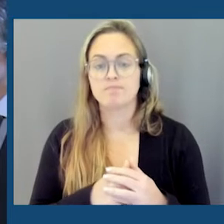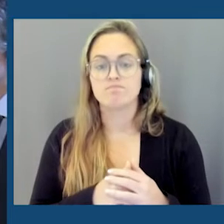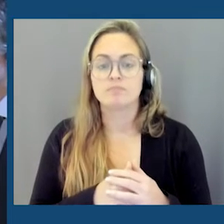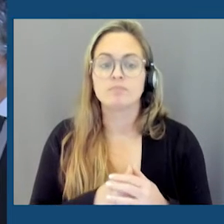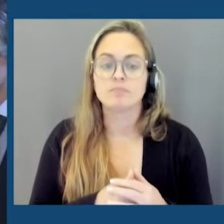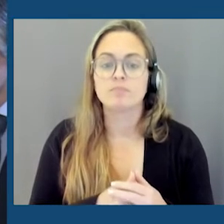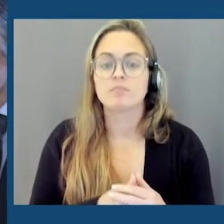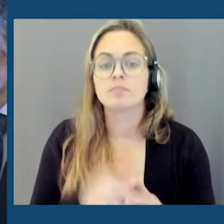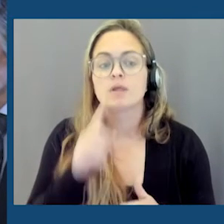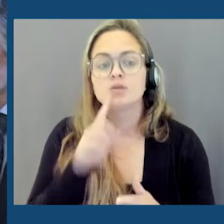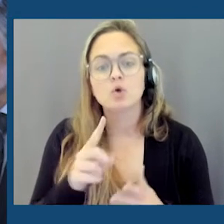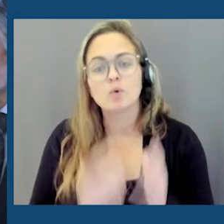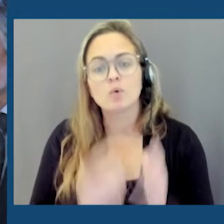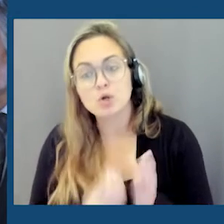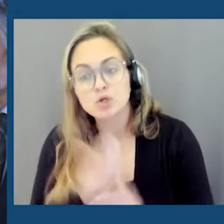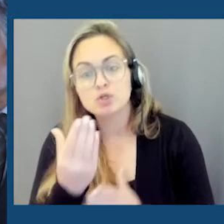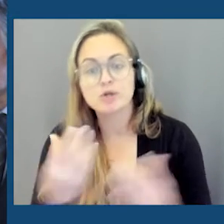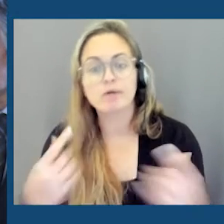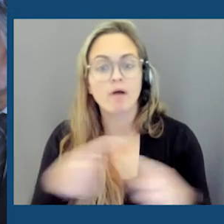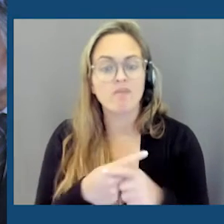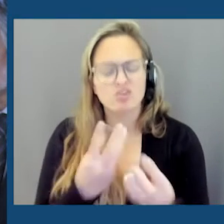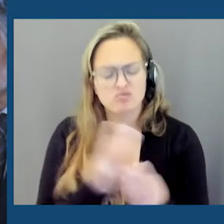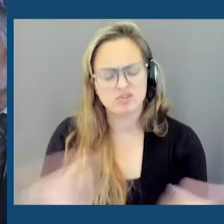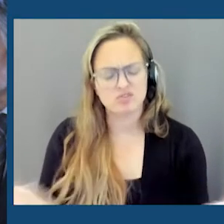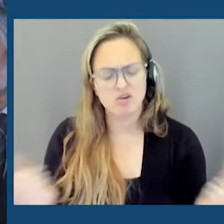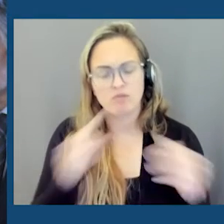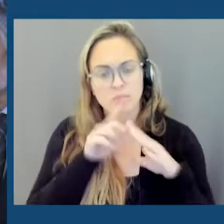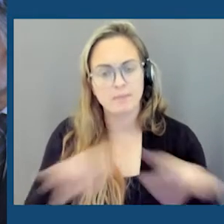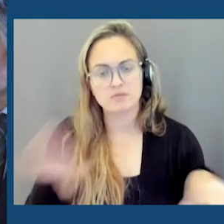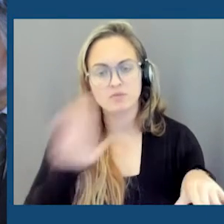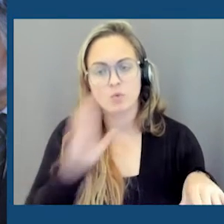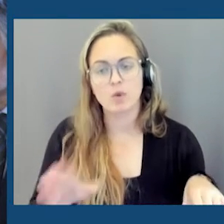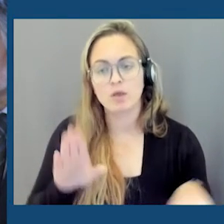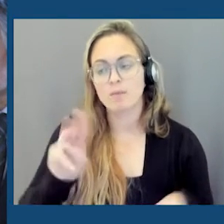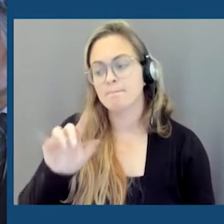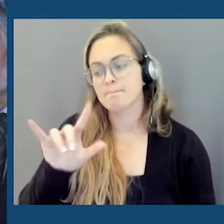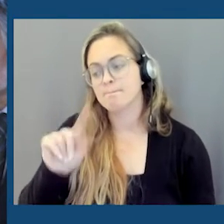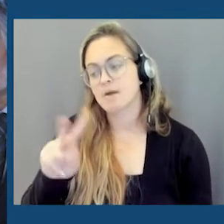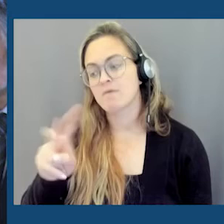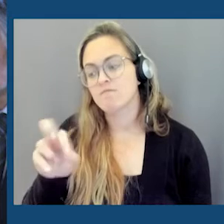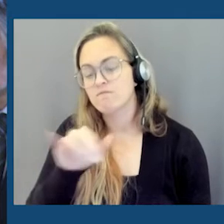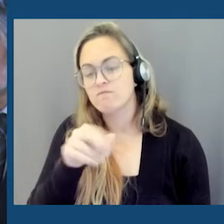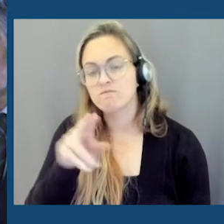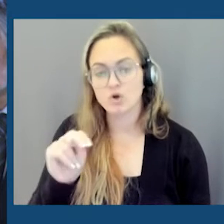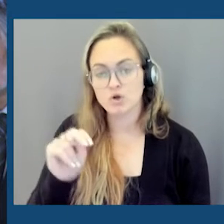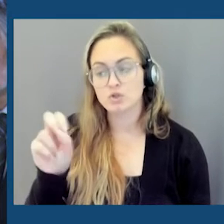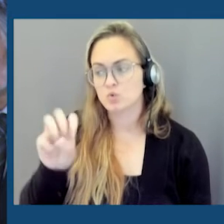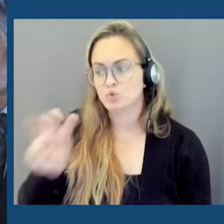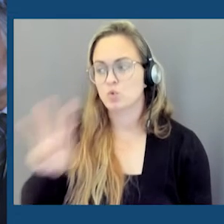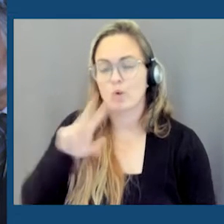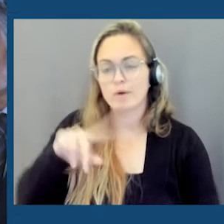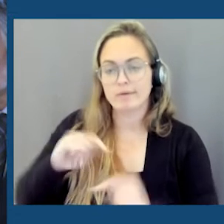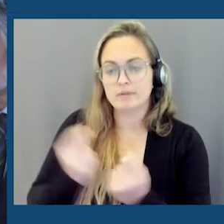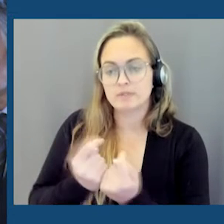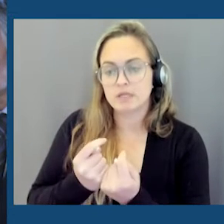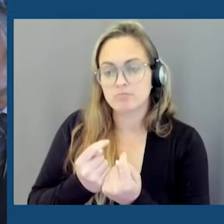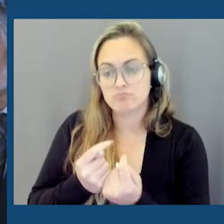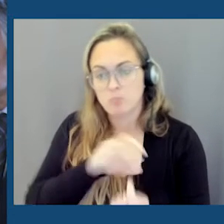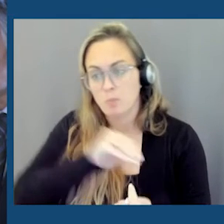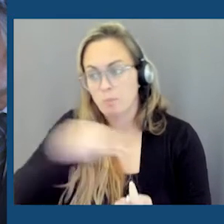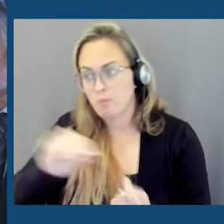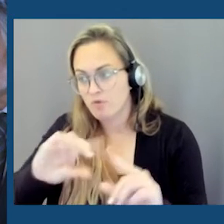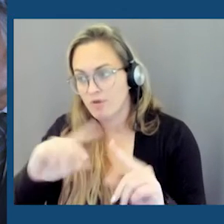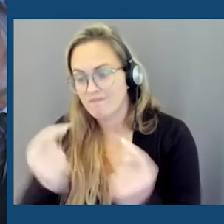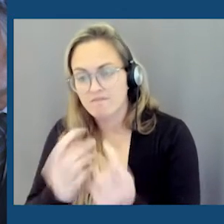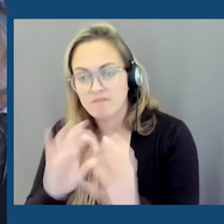emerging conflicts, and resolve them peacefully. In Mount Vernon, the social work team recently helped relocate a family where a young person was